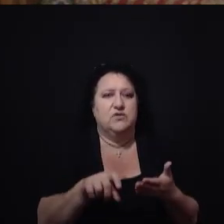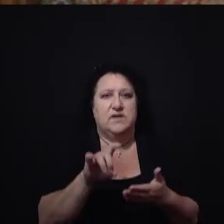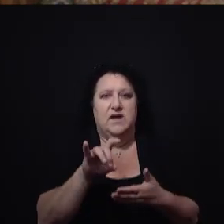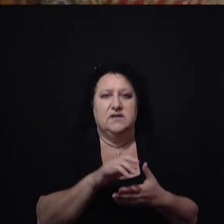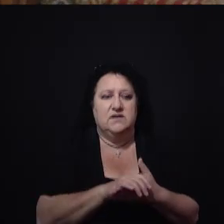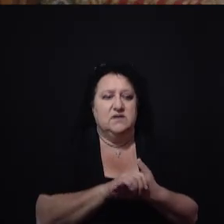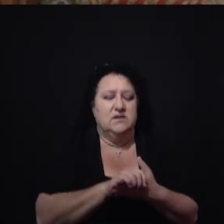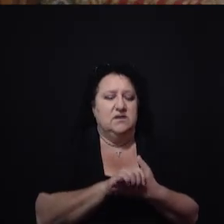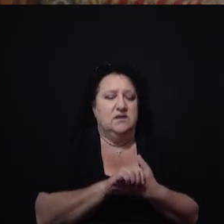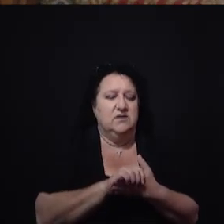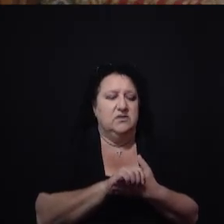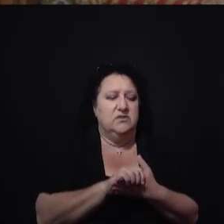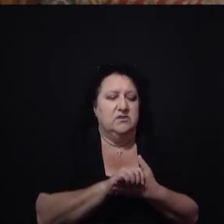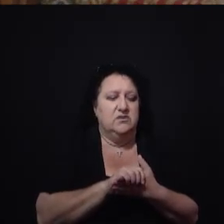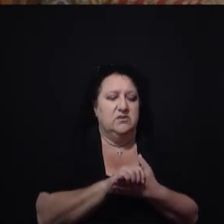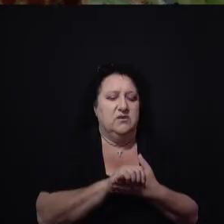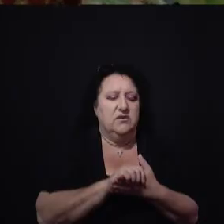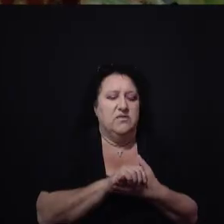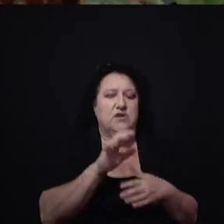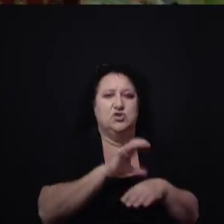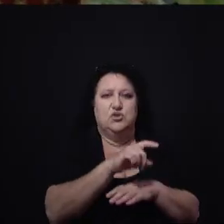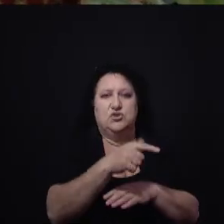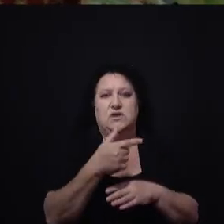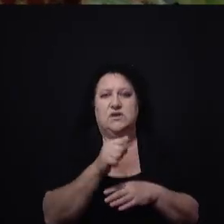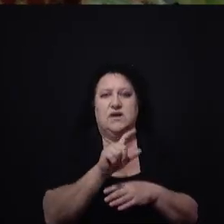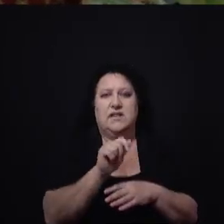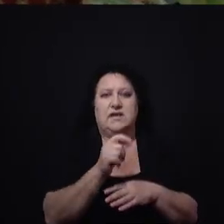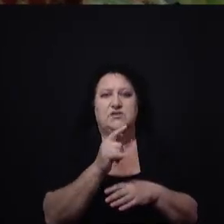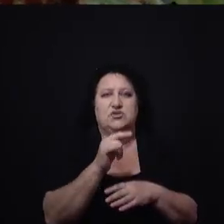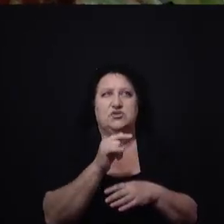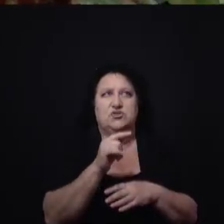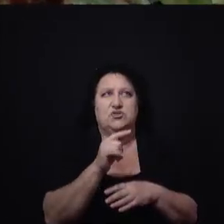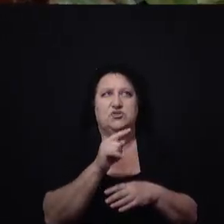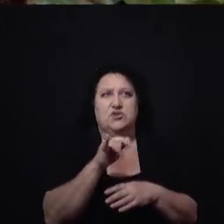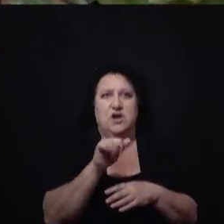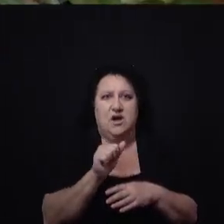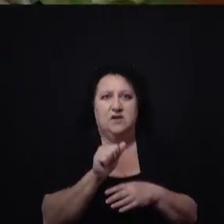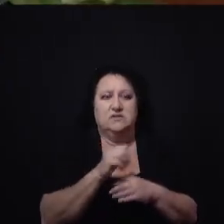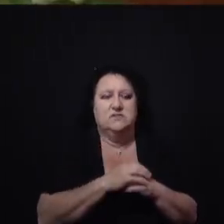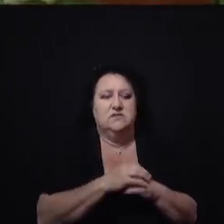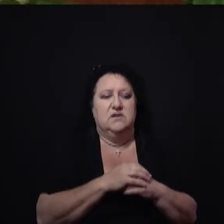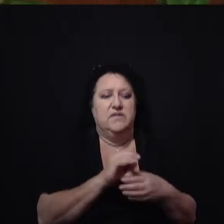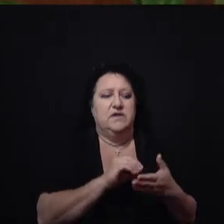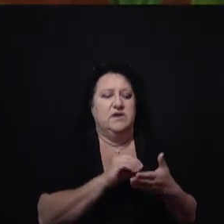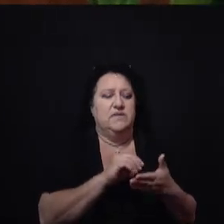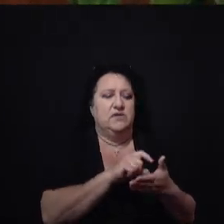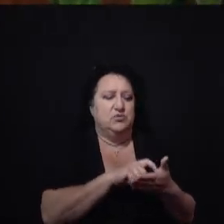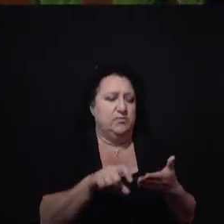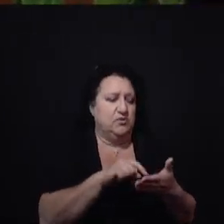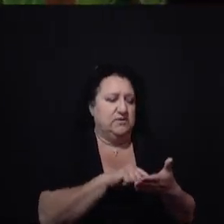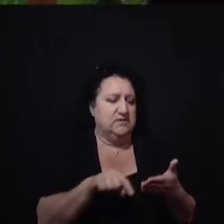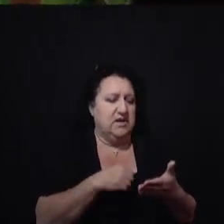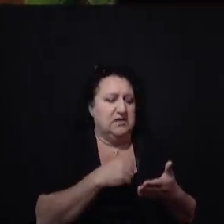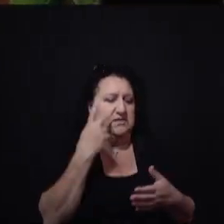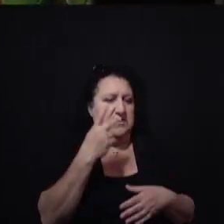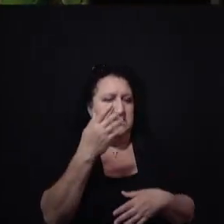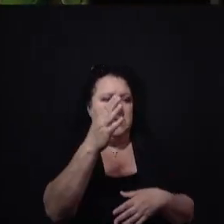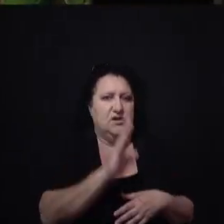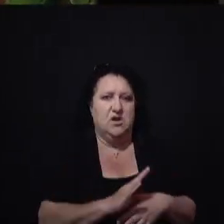to the church in Galatia, and the scripture, foreseeing that God would justify the Gentiles by